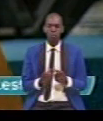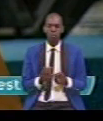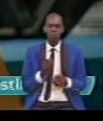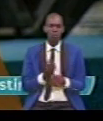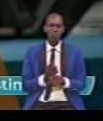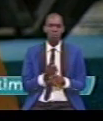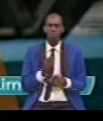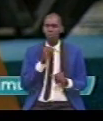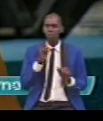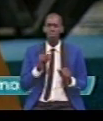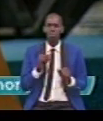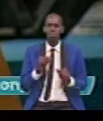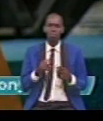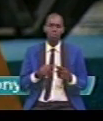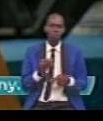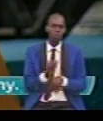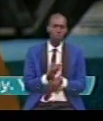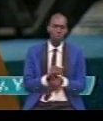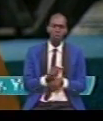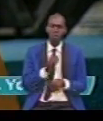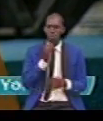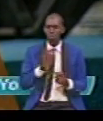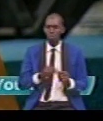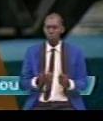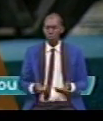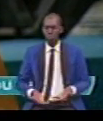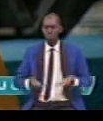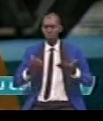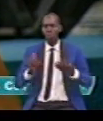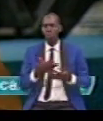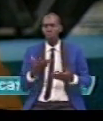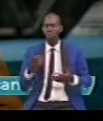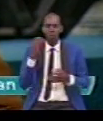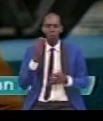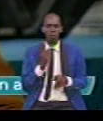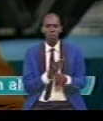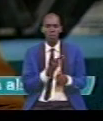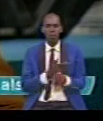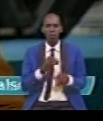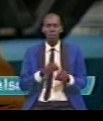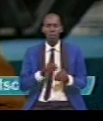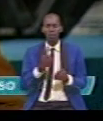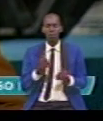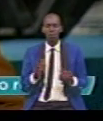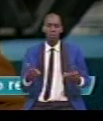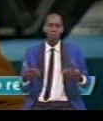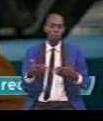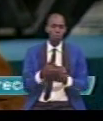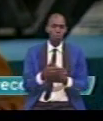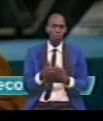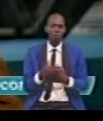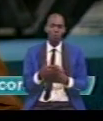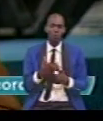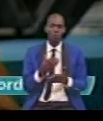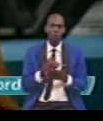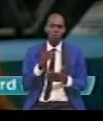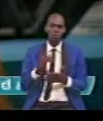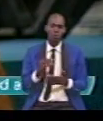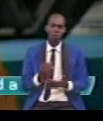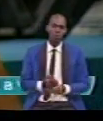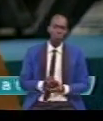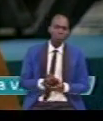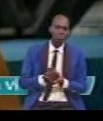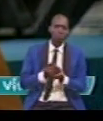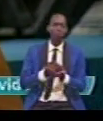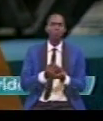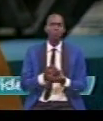I couldn't lift anything. I was being aided in the home, someone supporting from behind. At times I would just